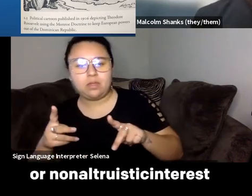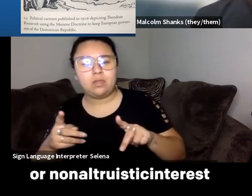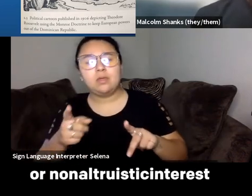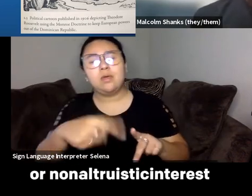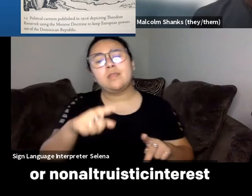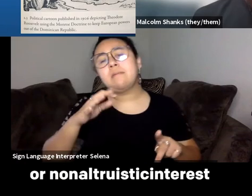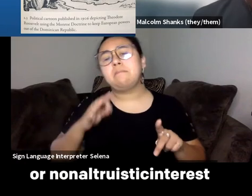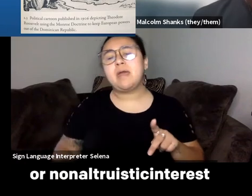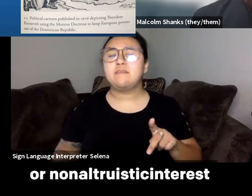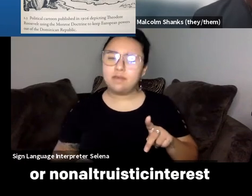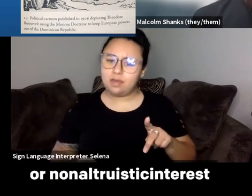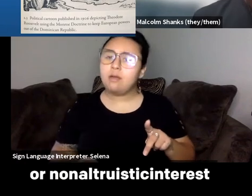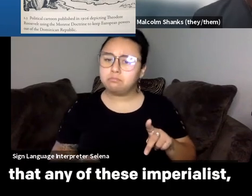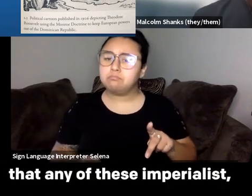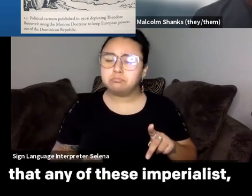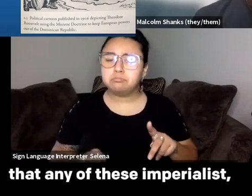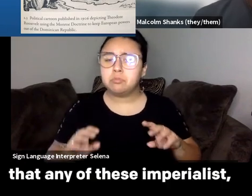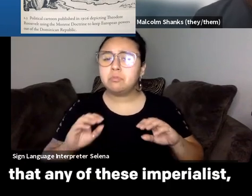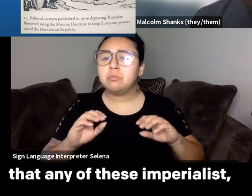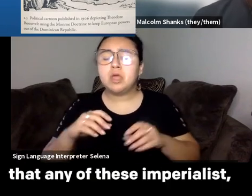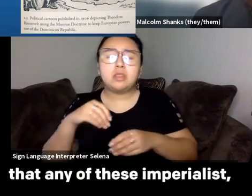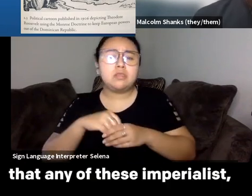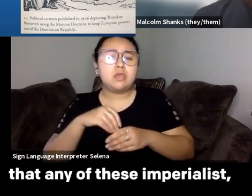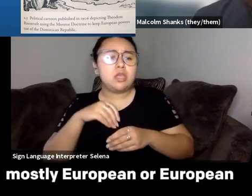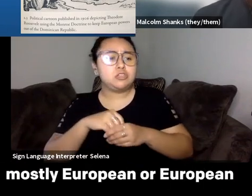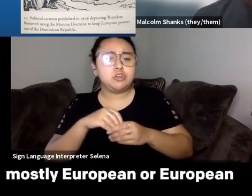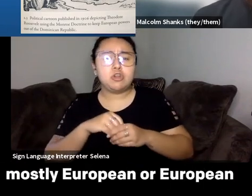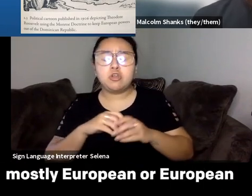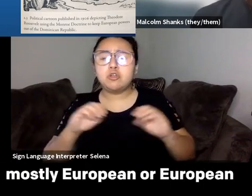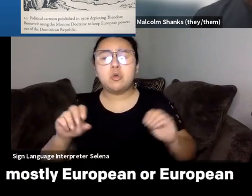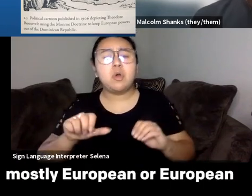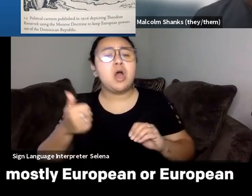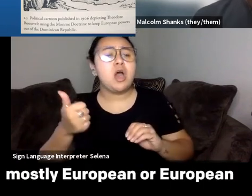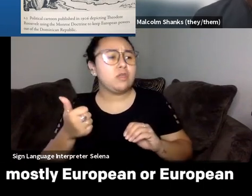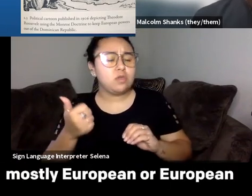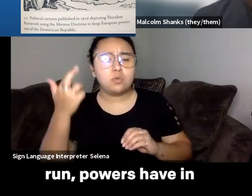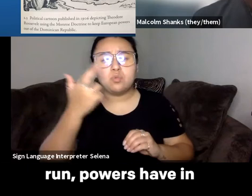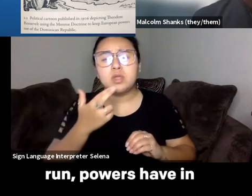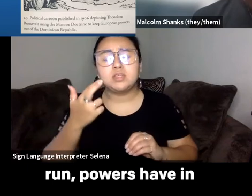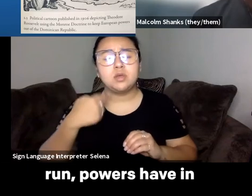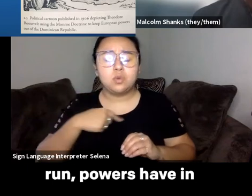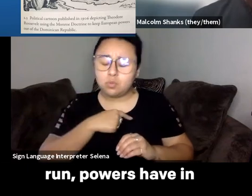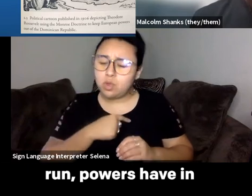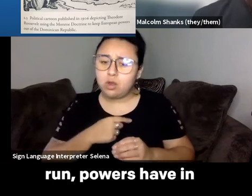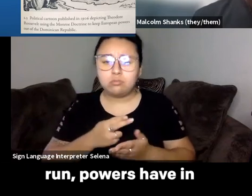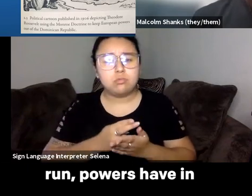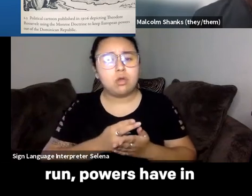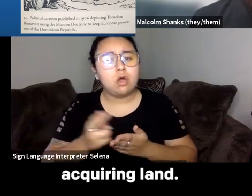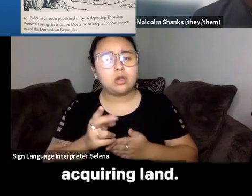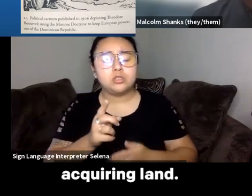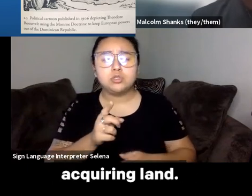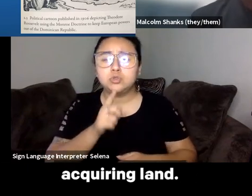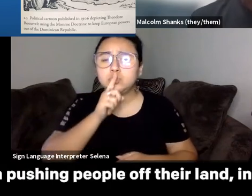or non-altruistic interest that any of these imperialist, mostly European or European-run powers have